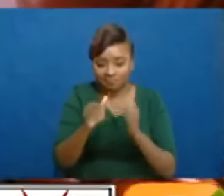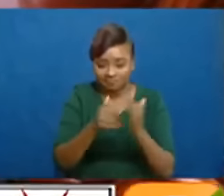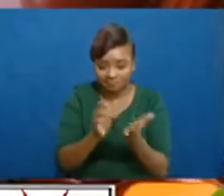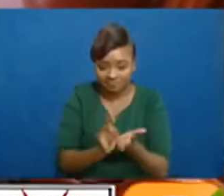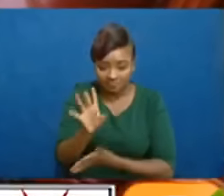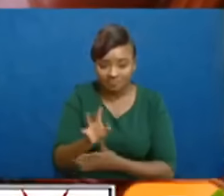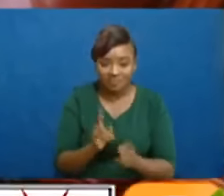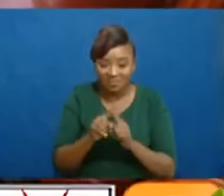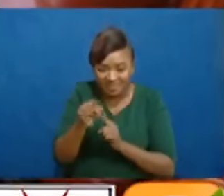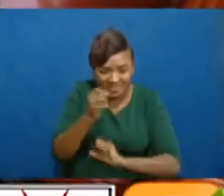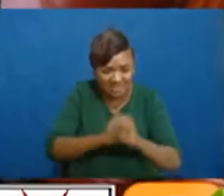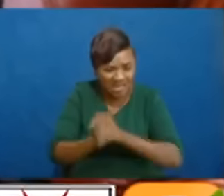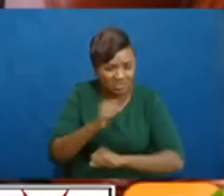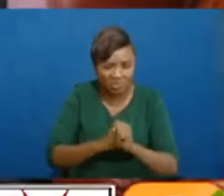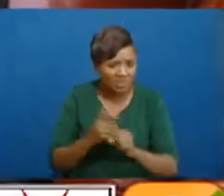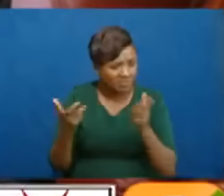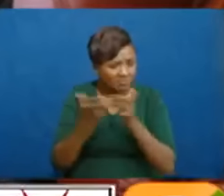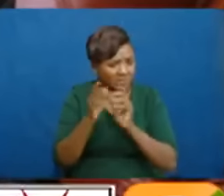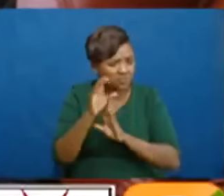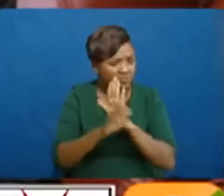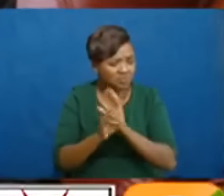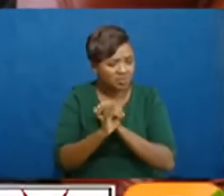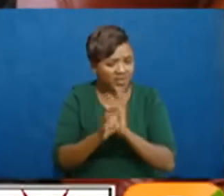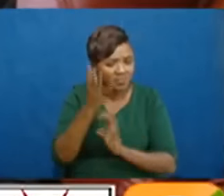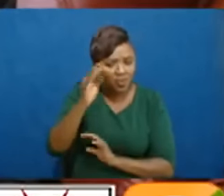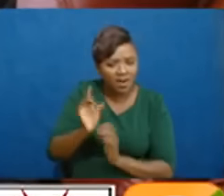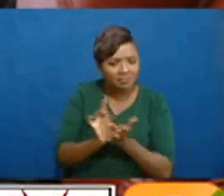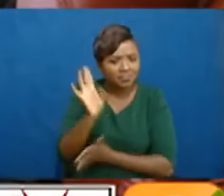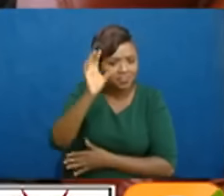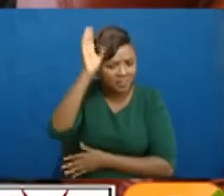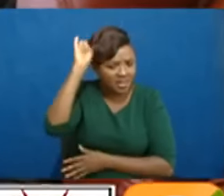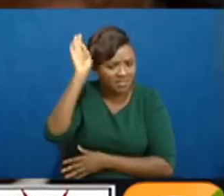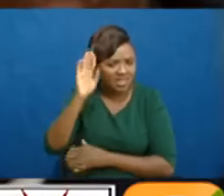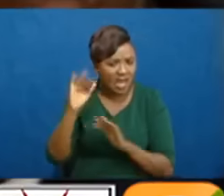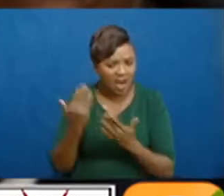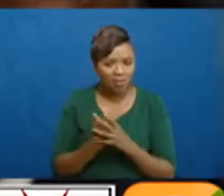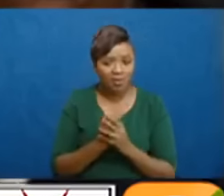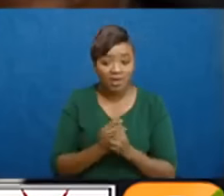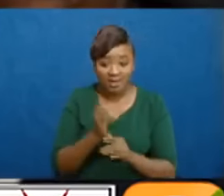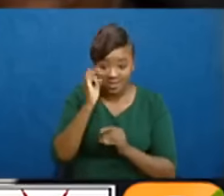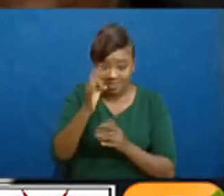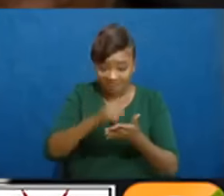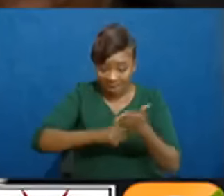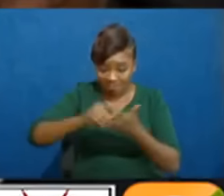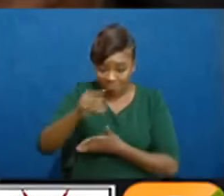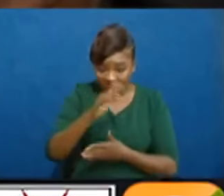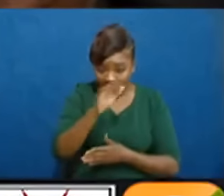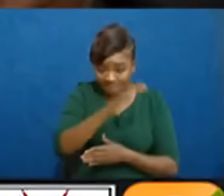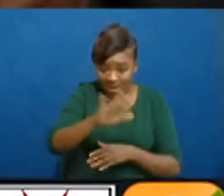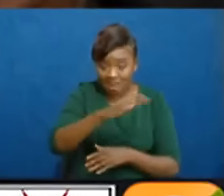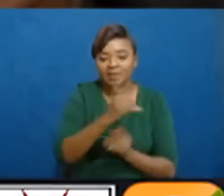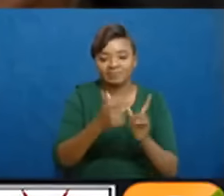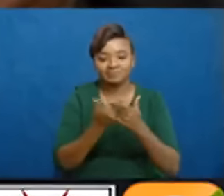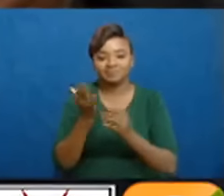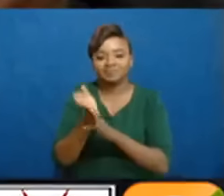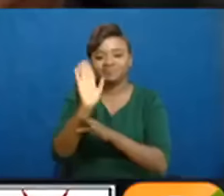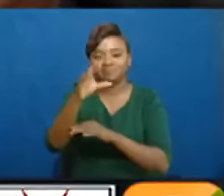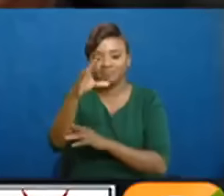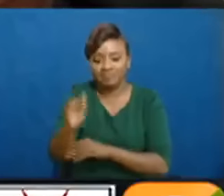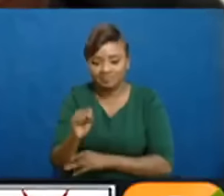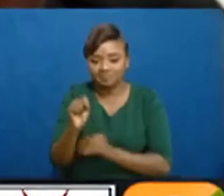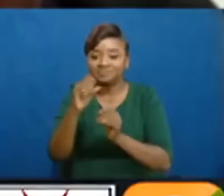constitutional provisions on the removal of the Attorney General. If cleared by Parliament, Muturi returns to cabinet to take charge of the public